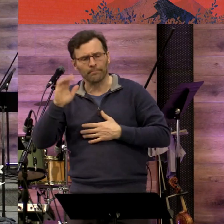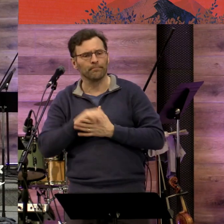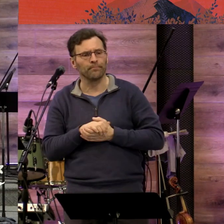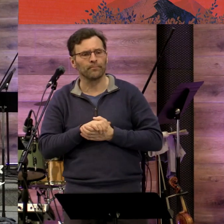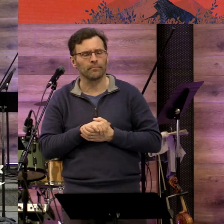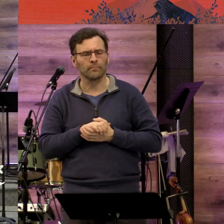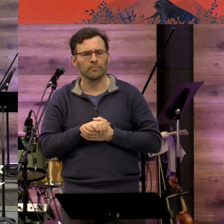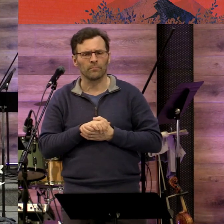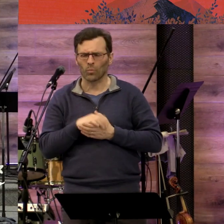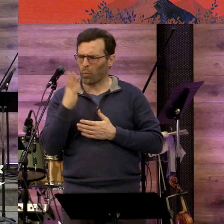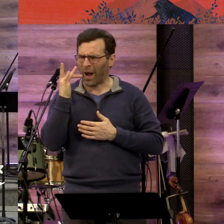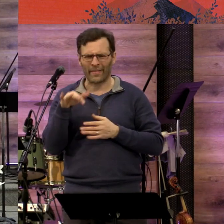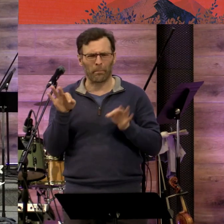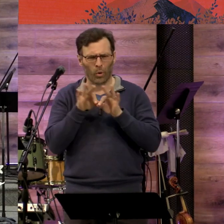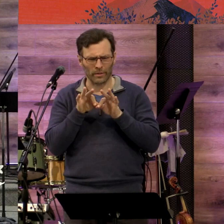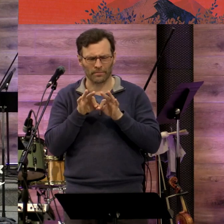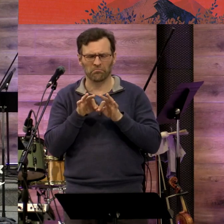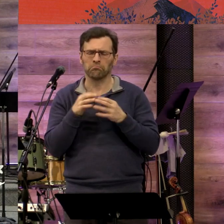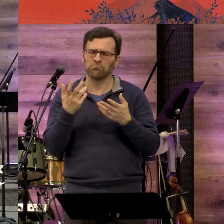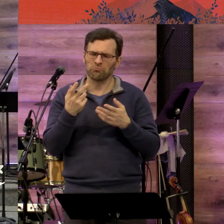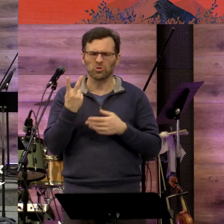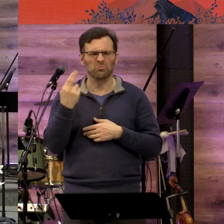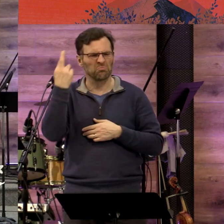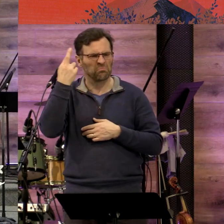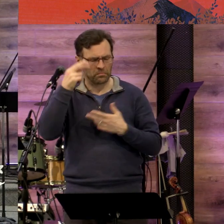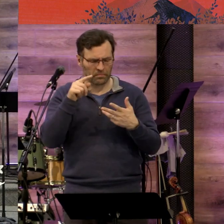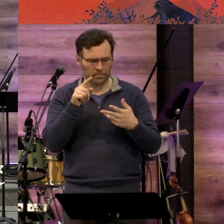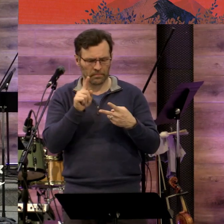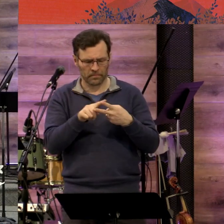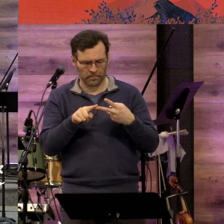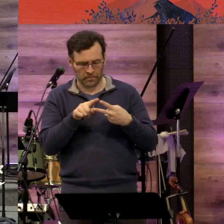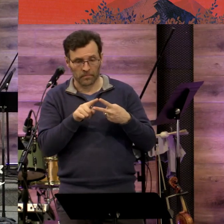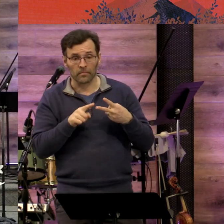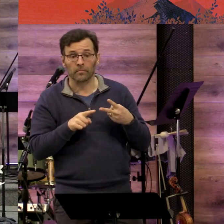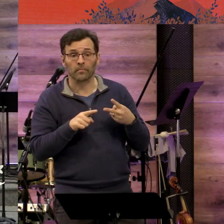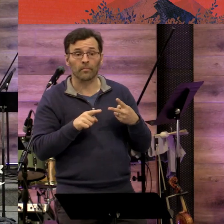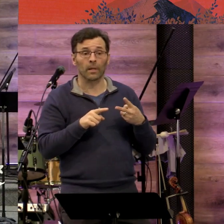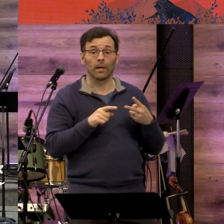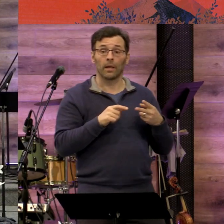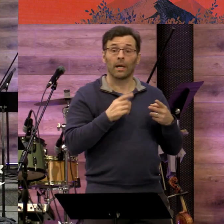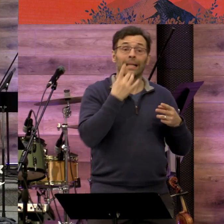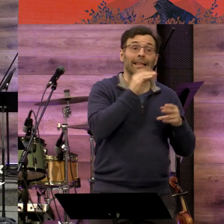So why does that matter? Well, a couple things. First, when